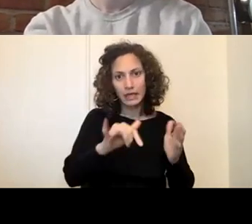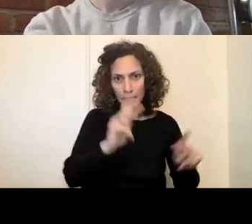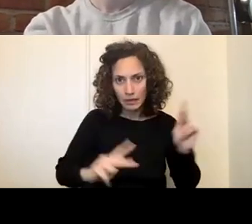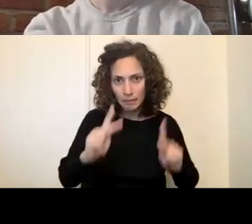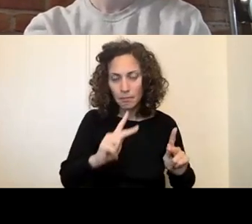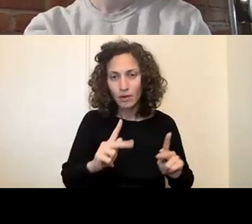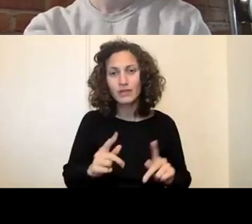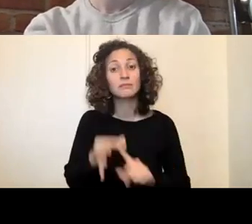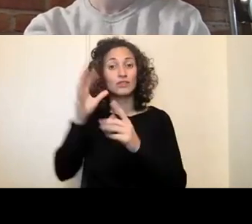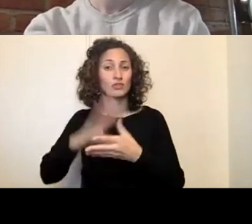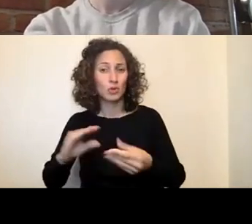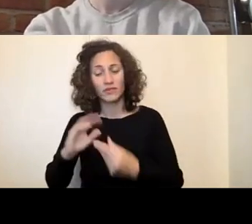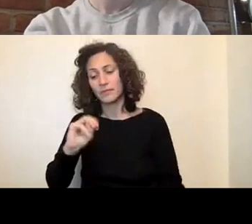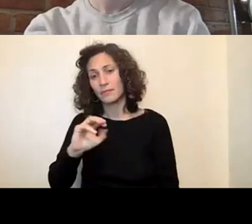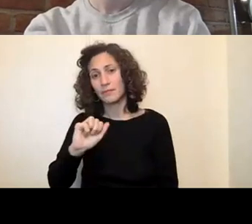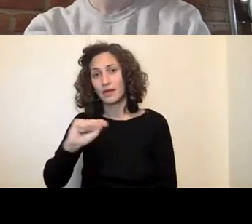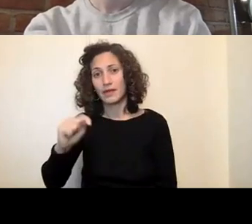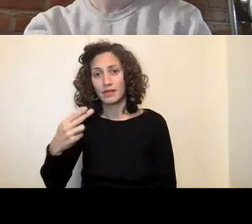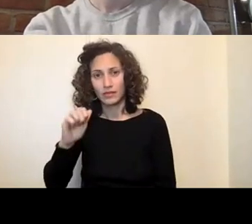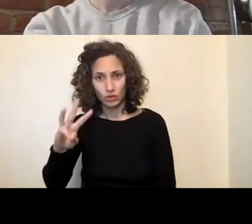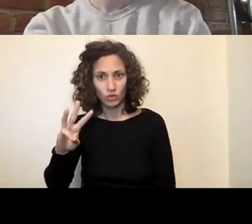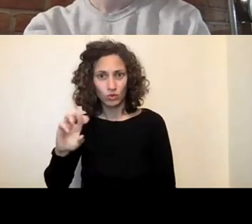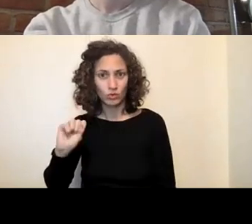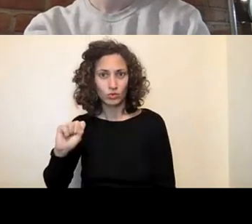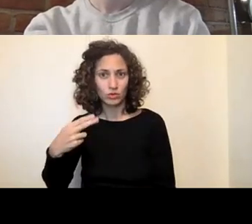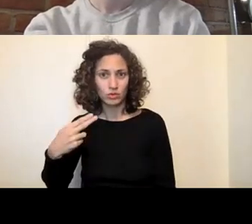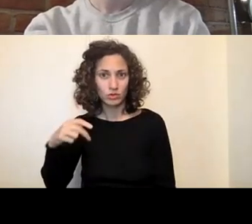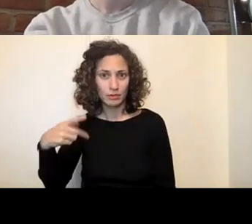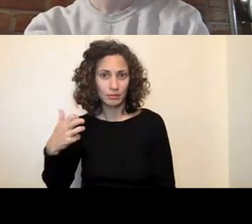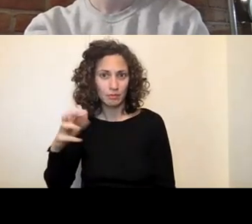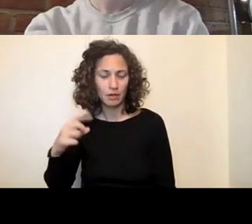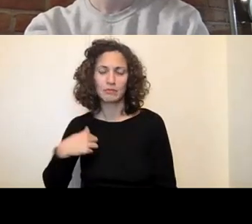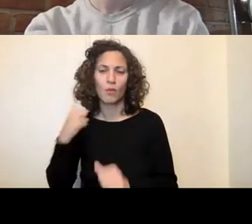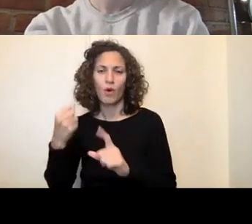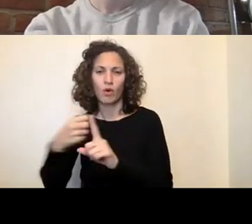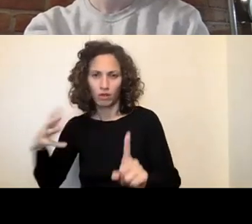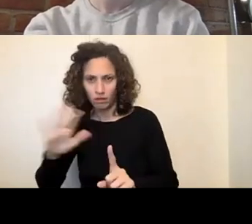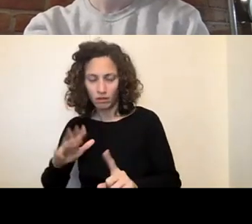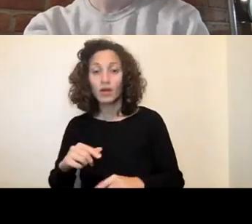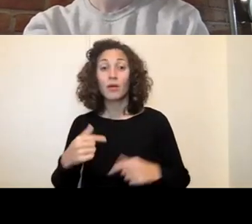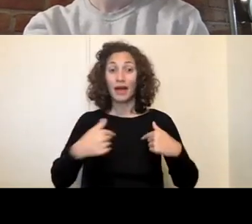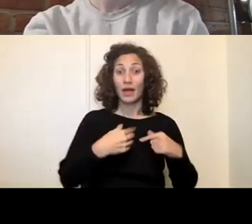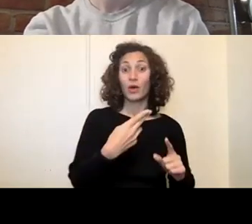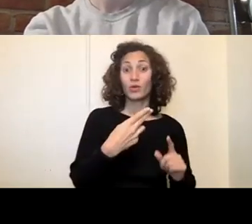it. Y'all can do your research and look up the story, but I was a senior in high school when all that happened. So